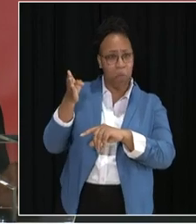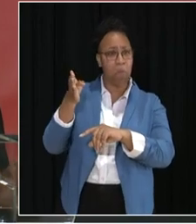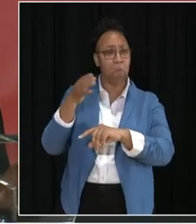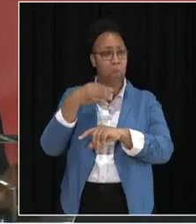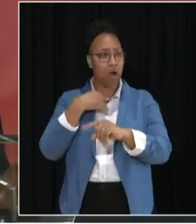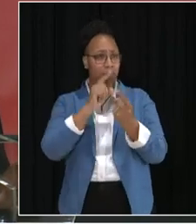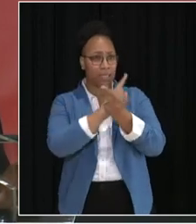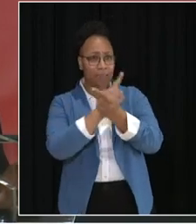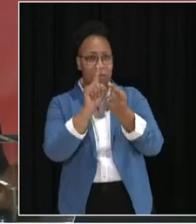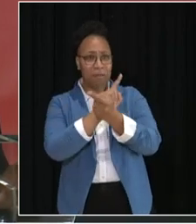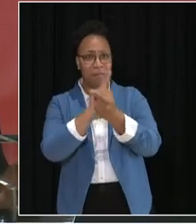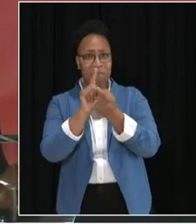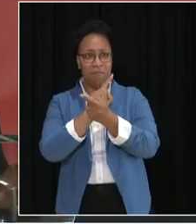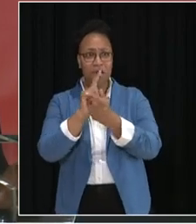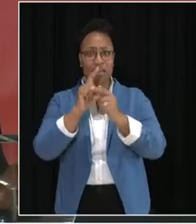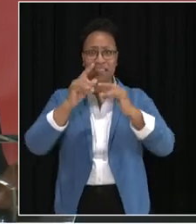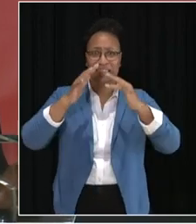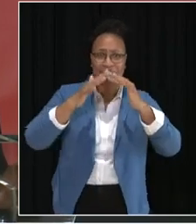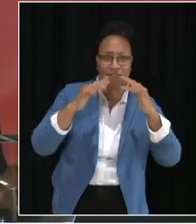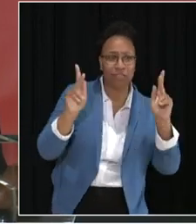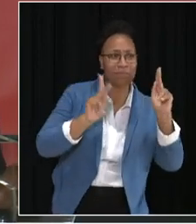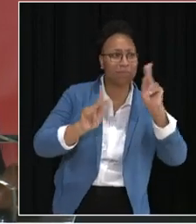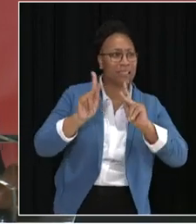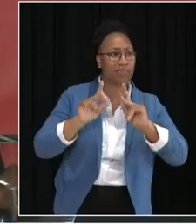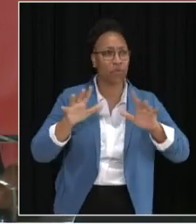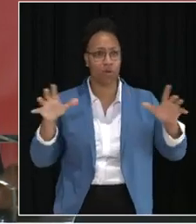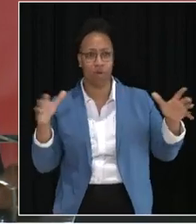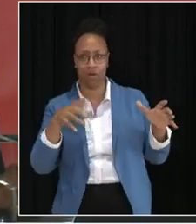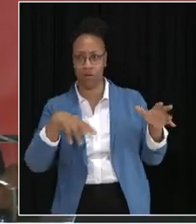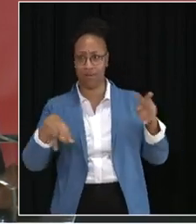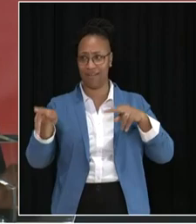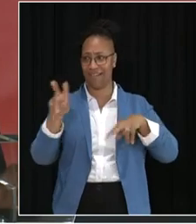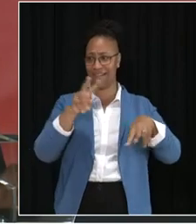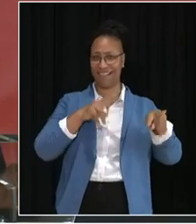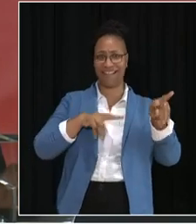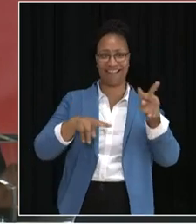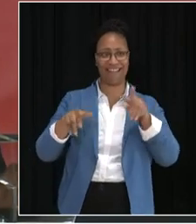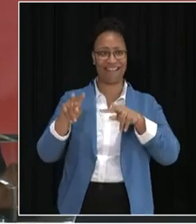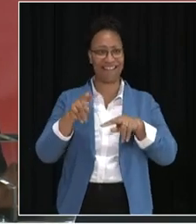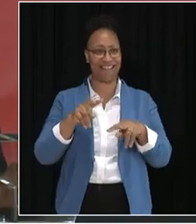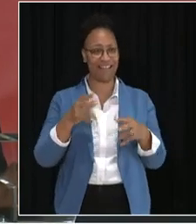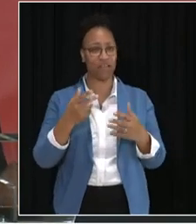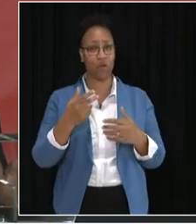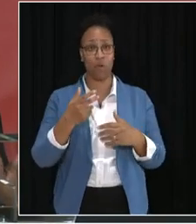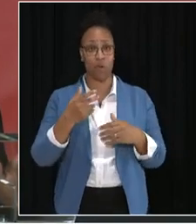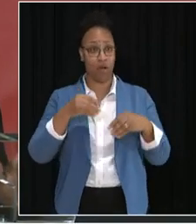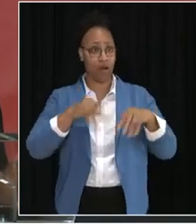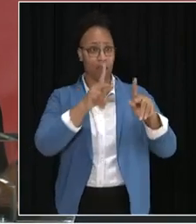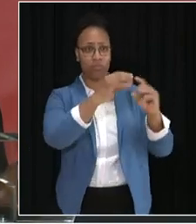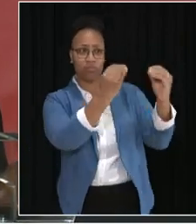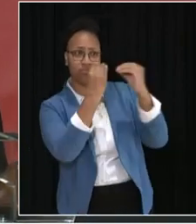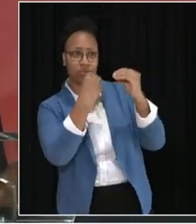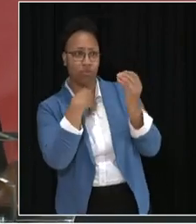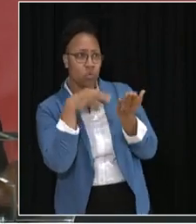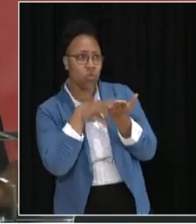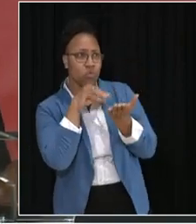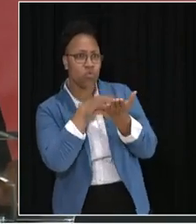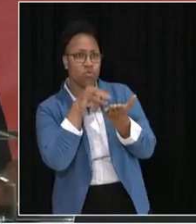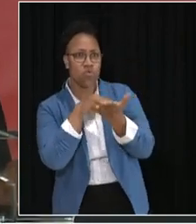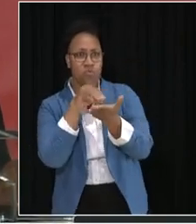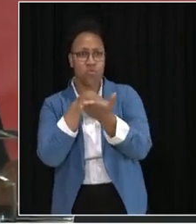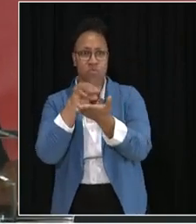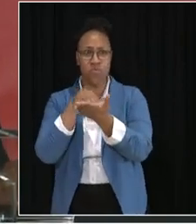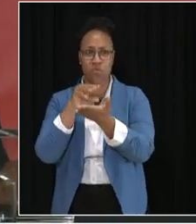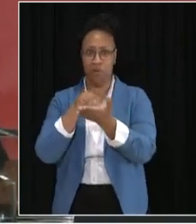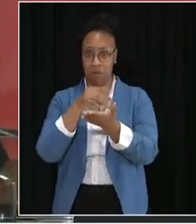the diversity and just the amount of learning that was happening in a non-traditional way with students from all walks of life. And I said, man, we